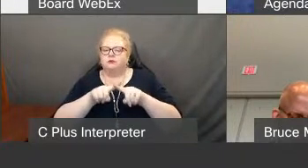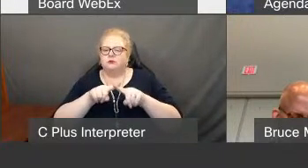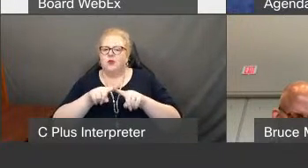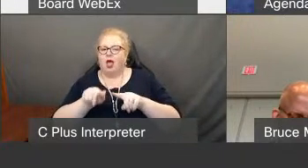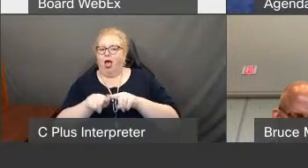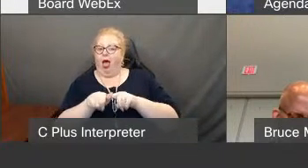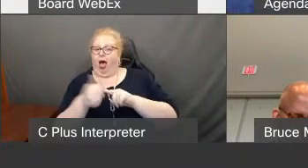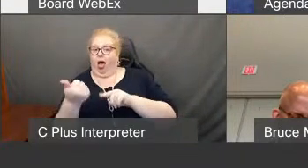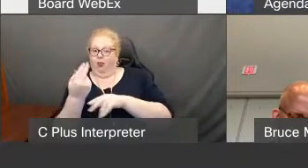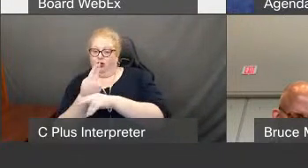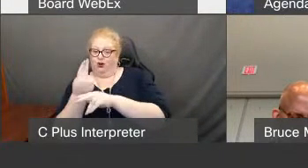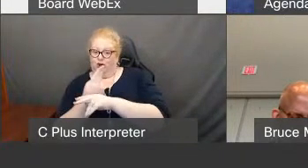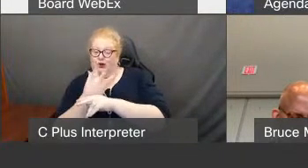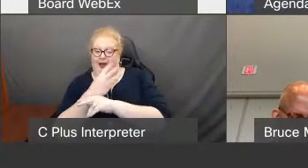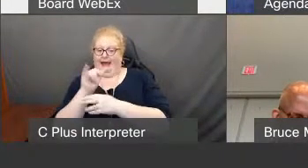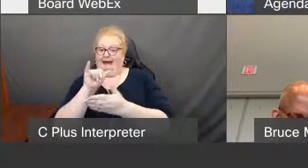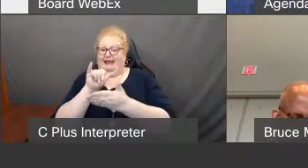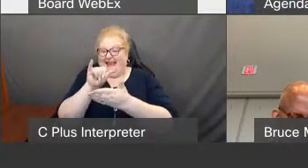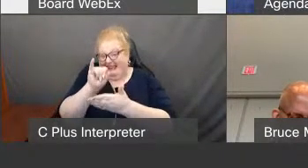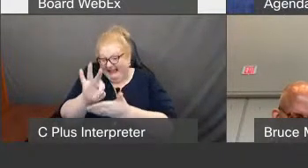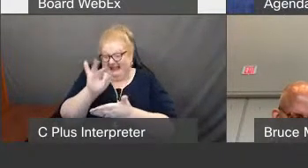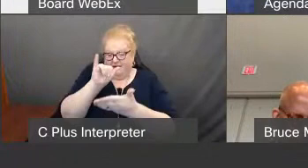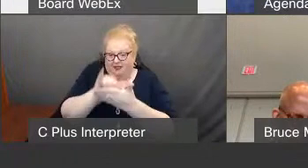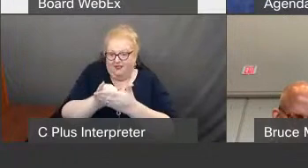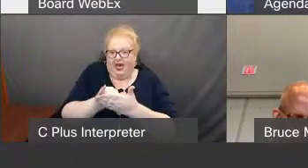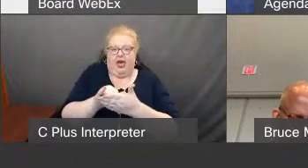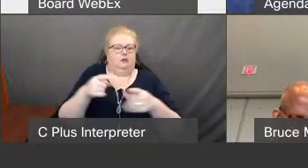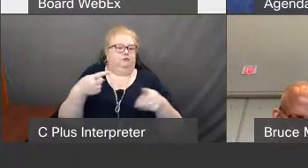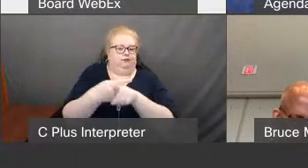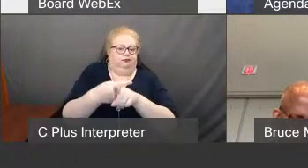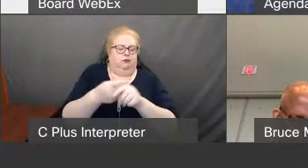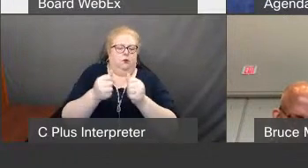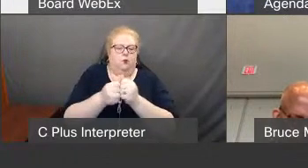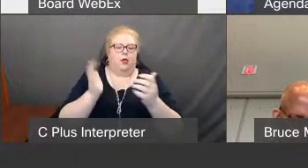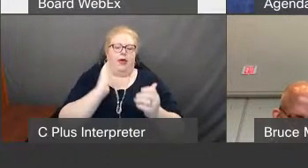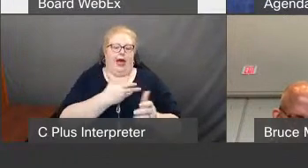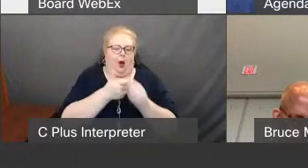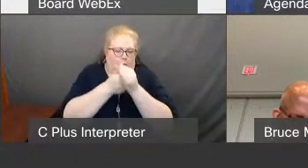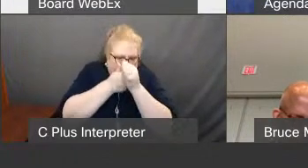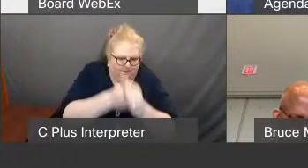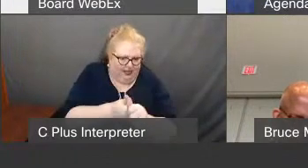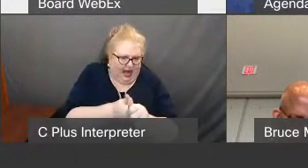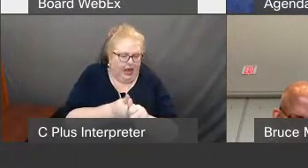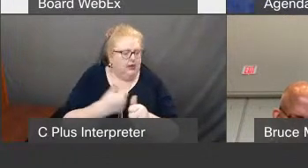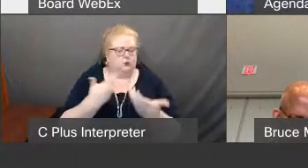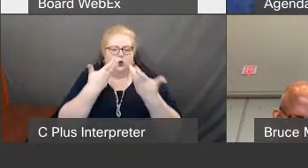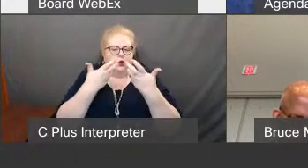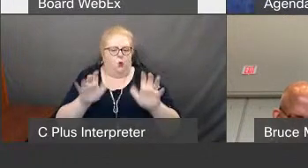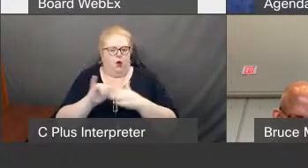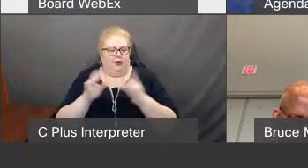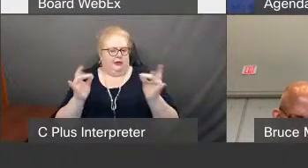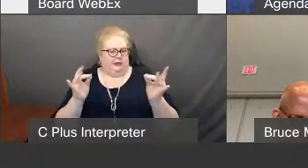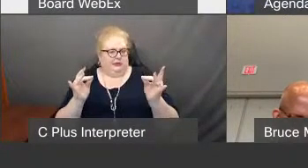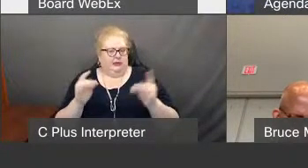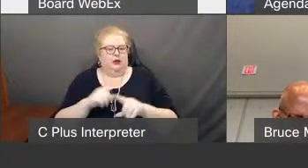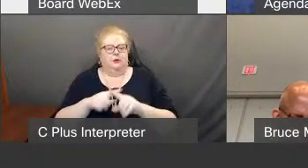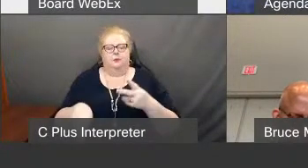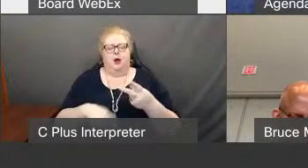of the compliance. So we have to be very, very particular. So that's number one. Number two, we probably will not have that